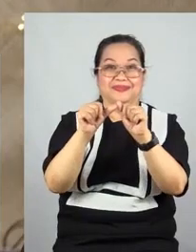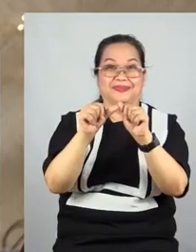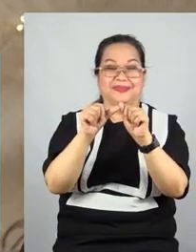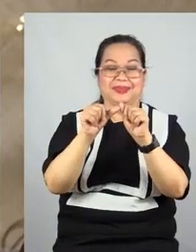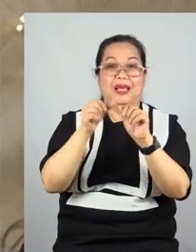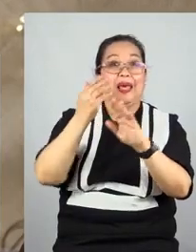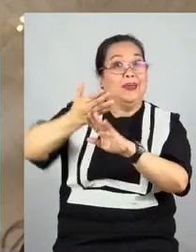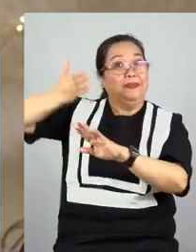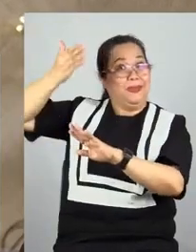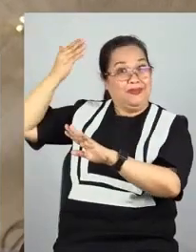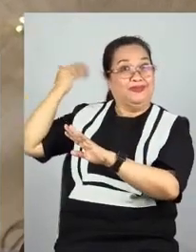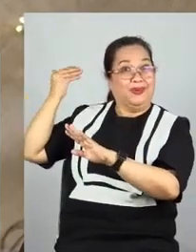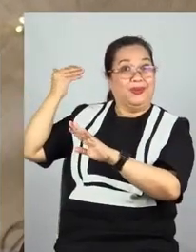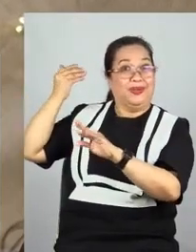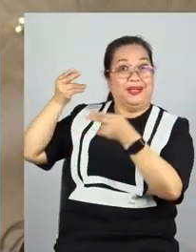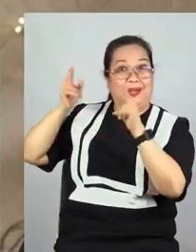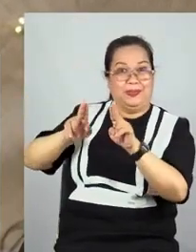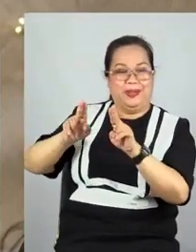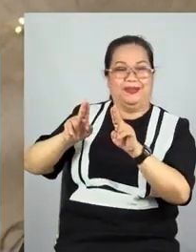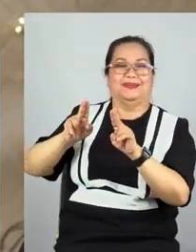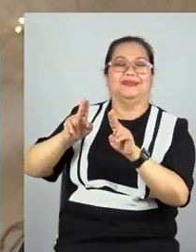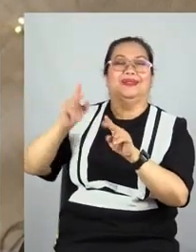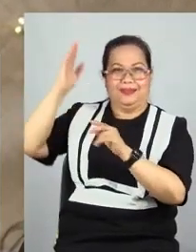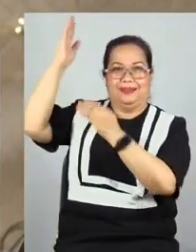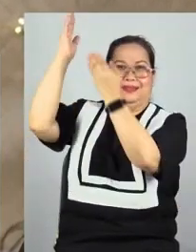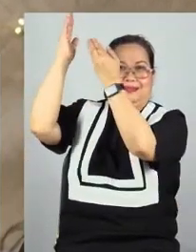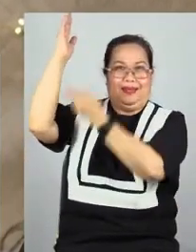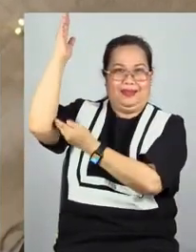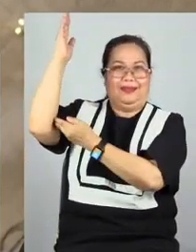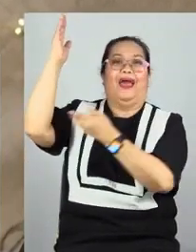before all things.